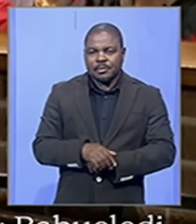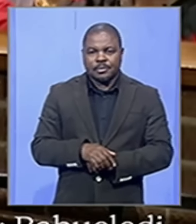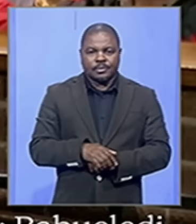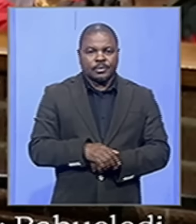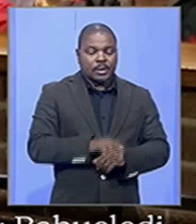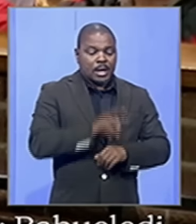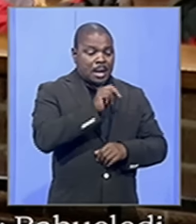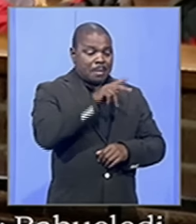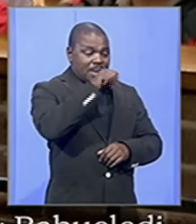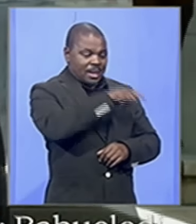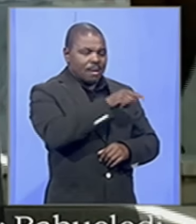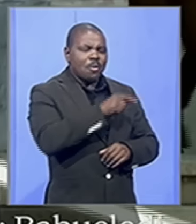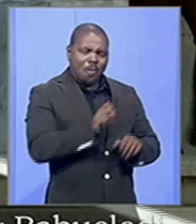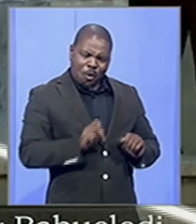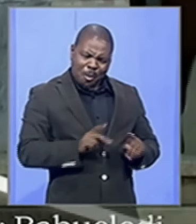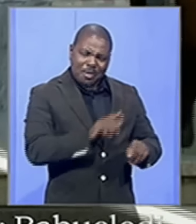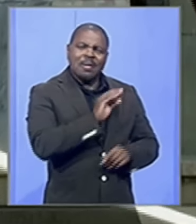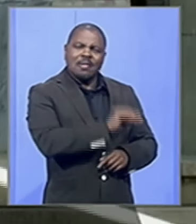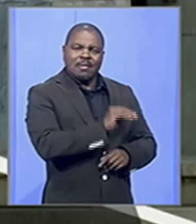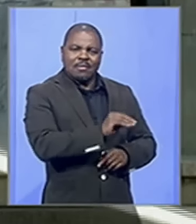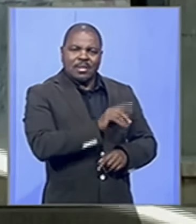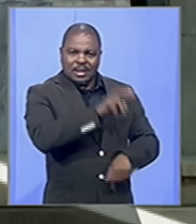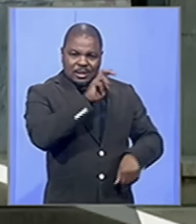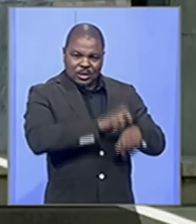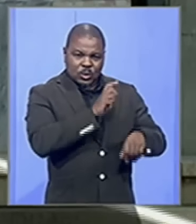given an opportunity to consider